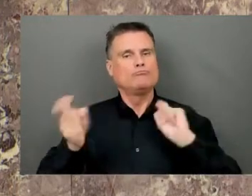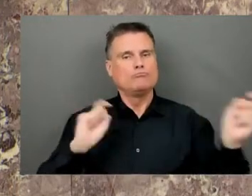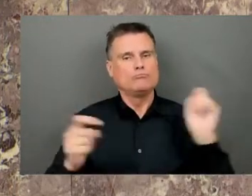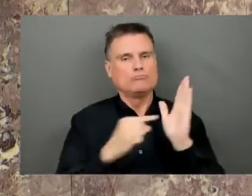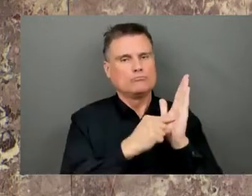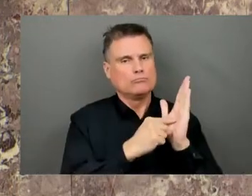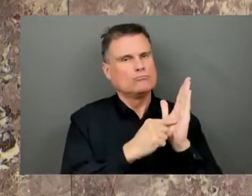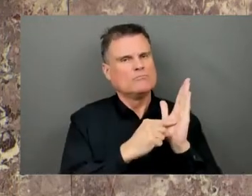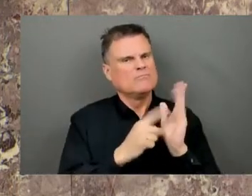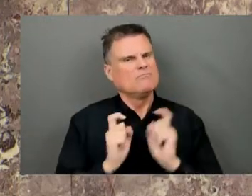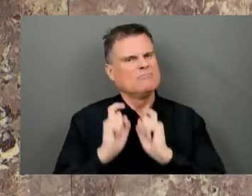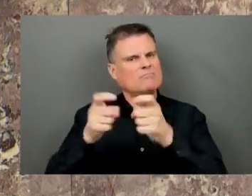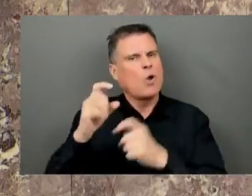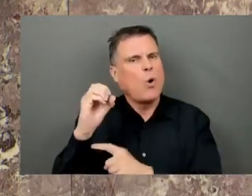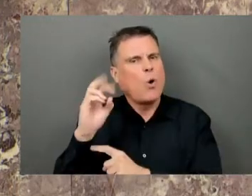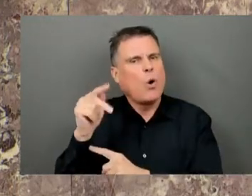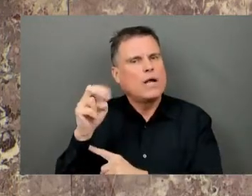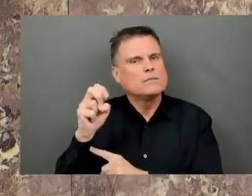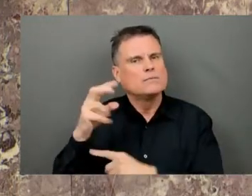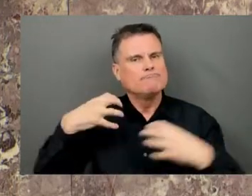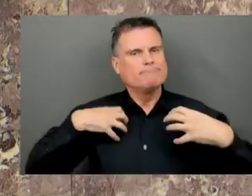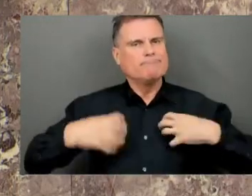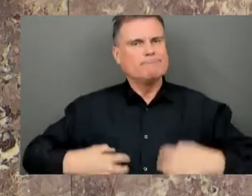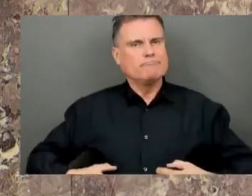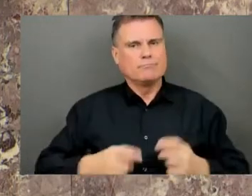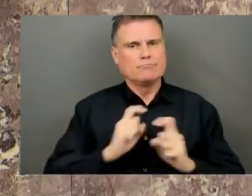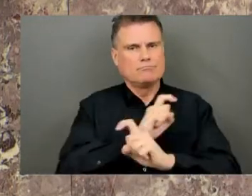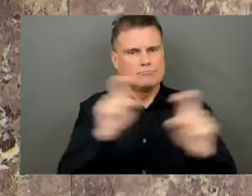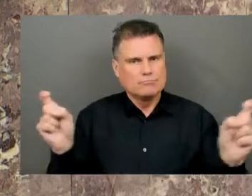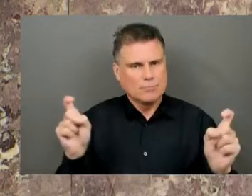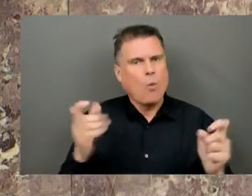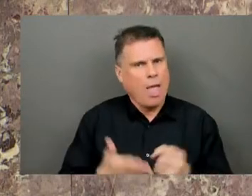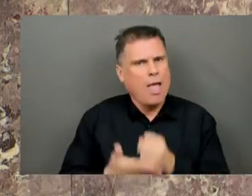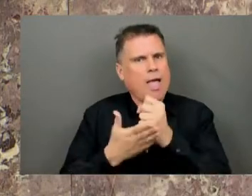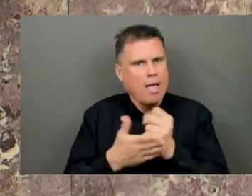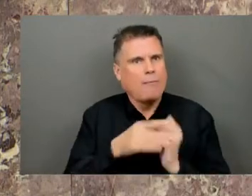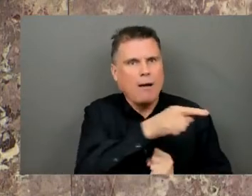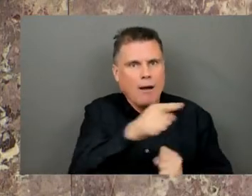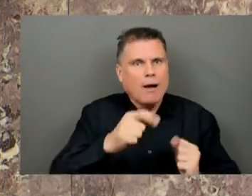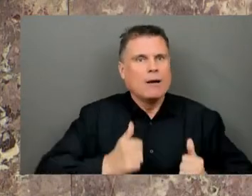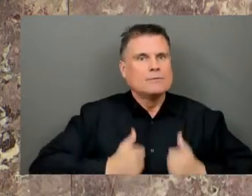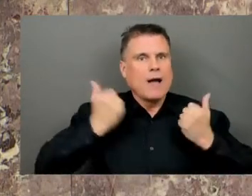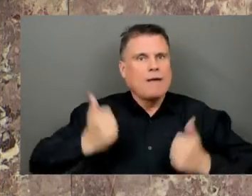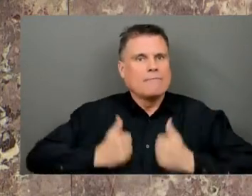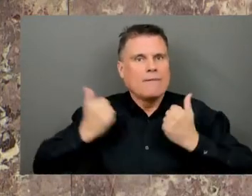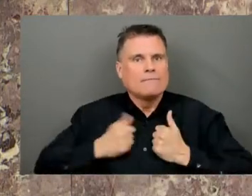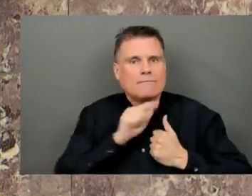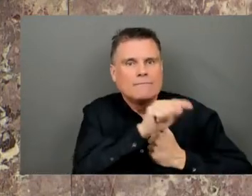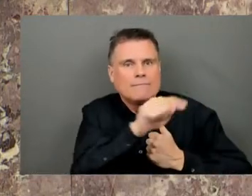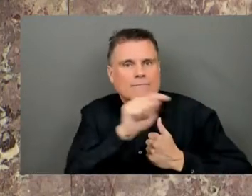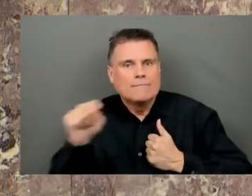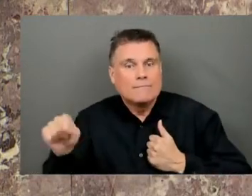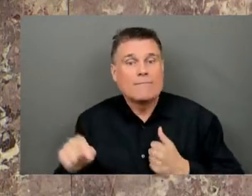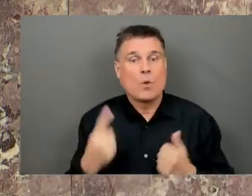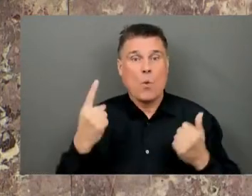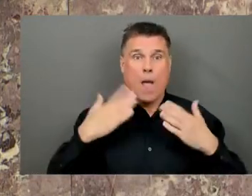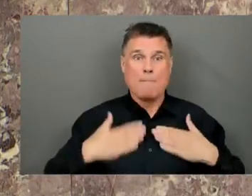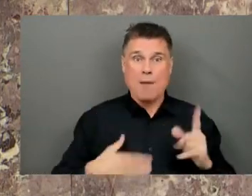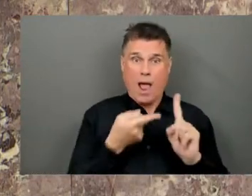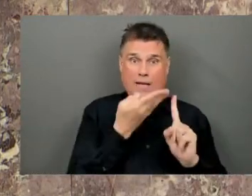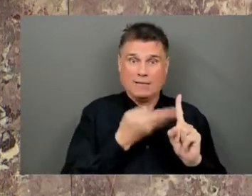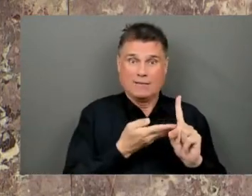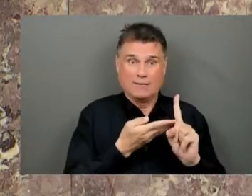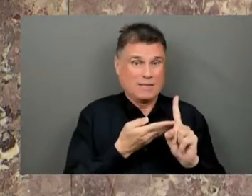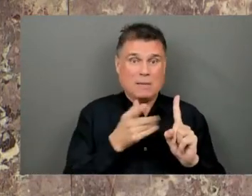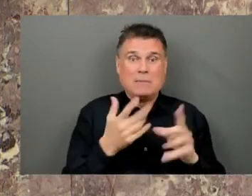gesture. It holds the extraordinary power to save up to 8 lives. And this potential magnifies the impact that